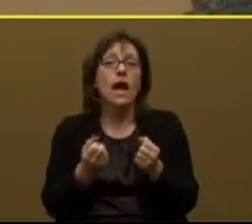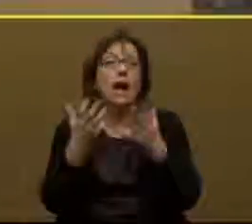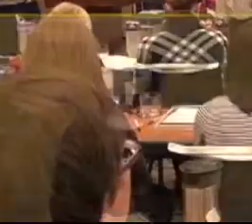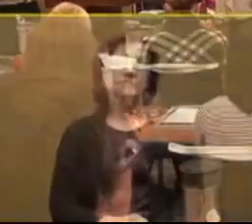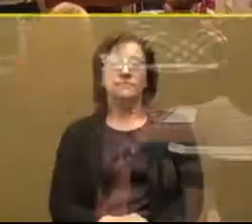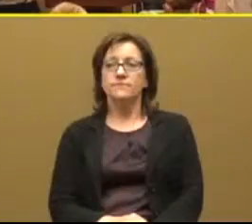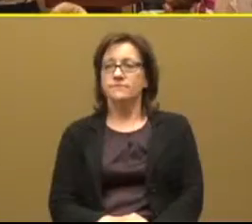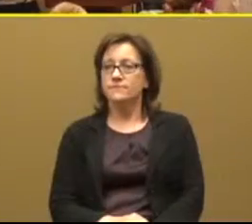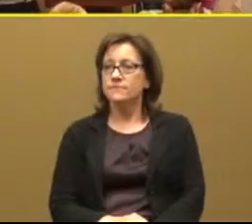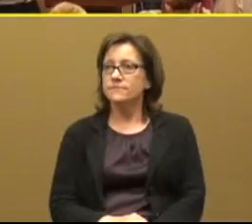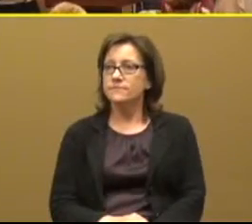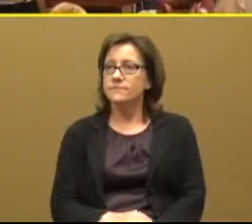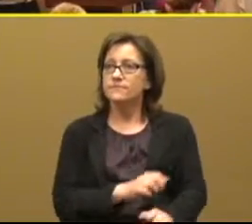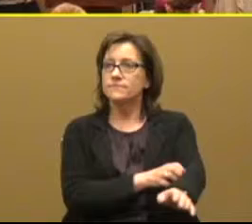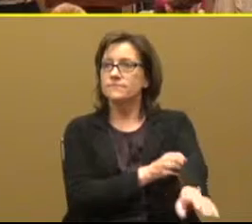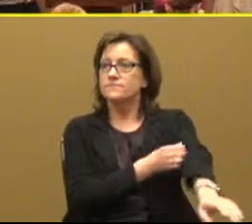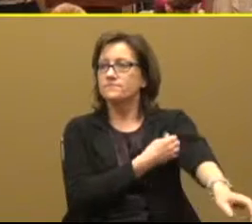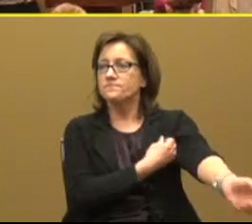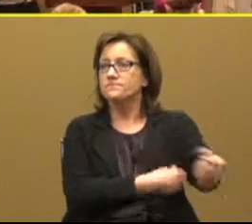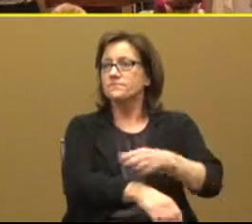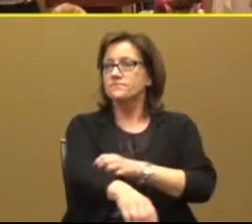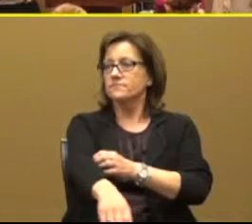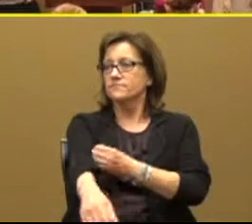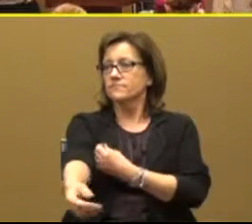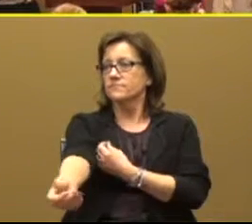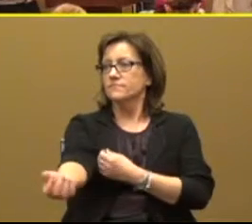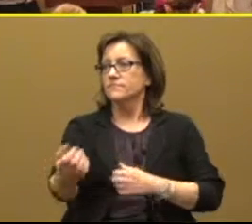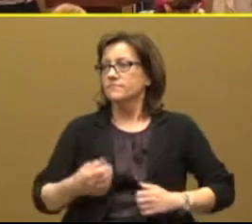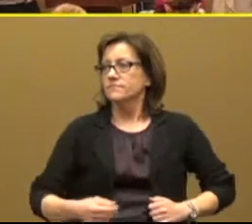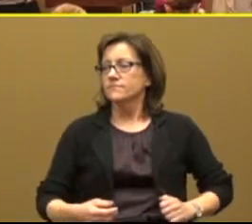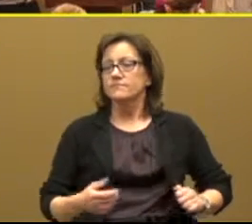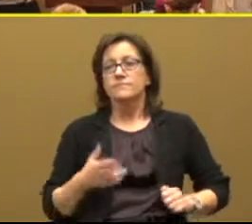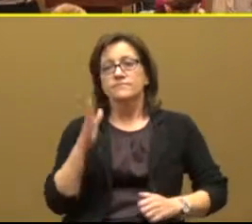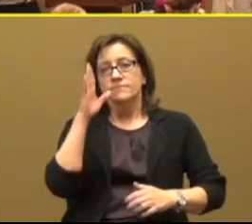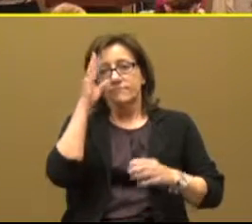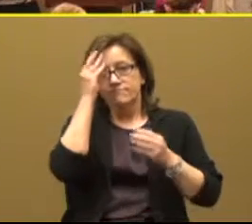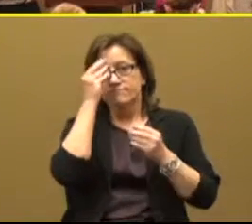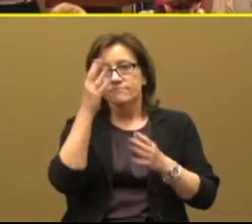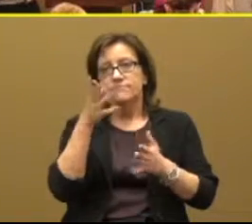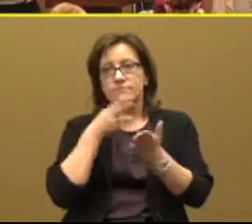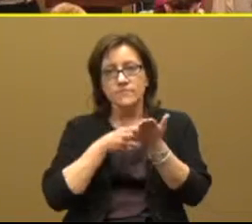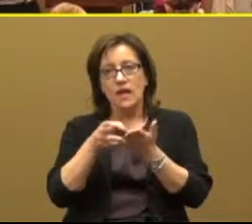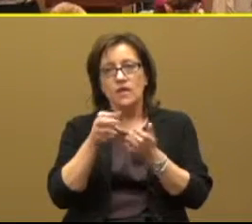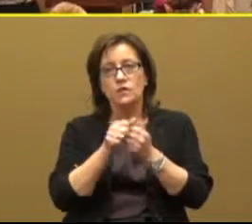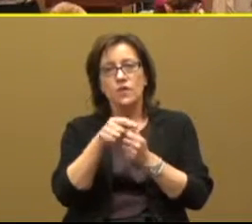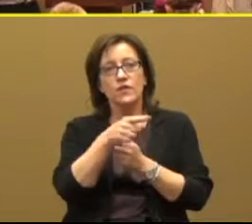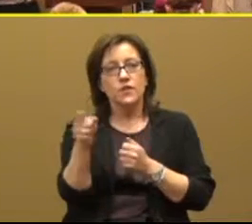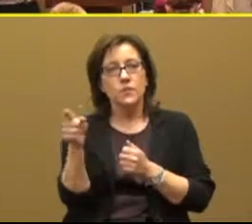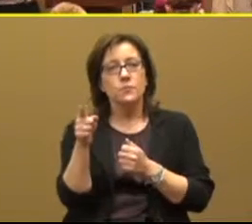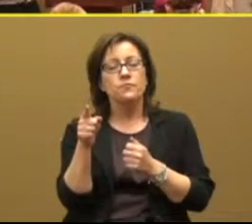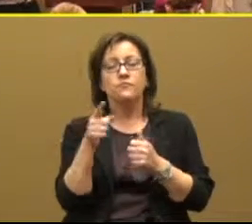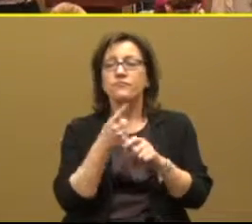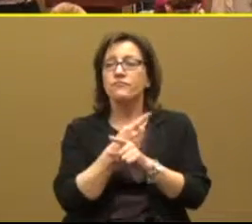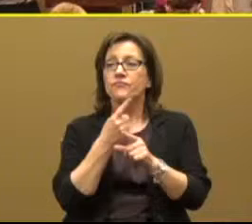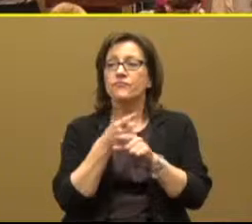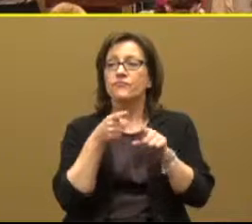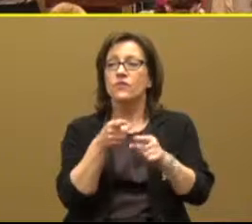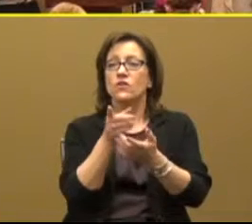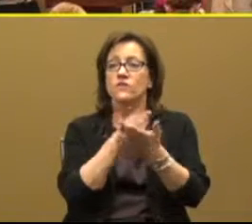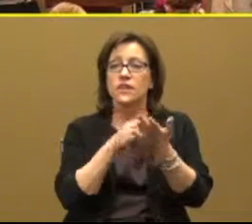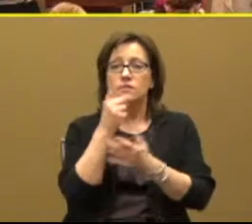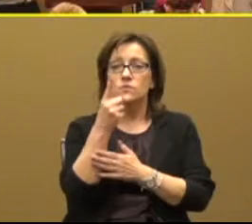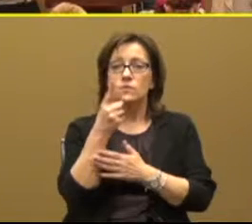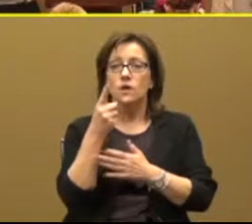Okay? So I'm gonna be honest with you, typically during phase 1 is when we tell you to choose